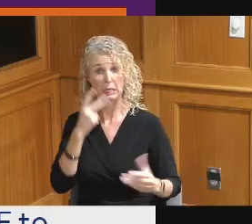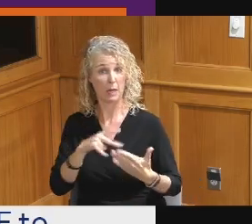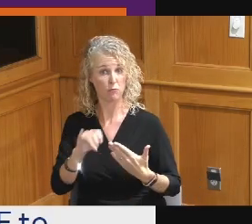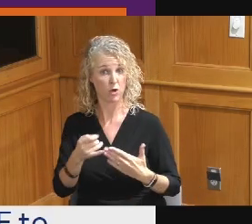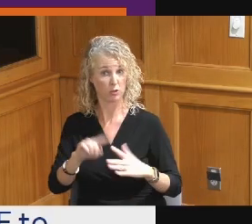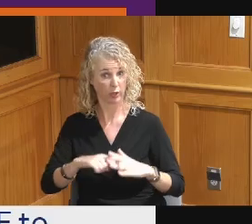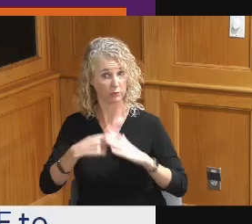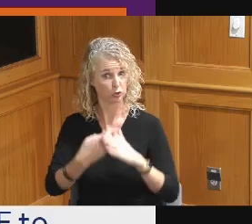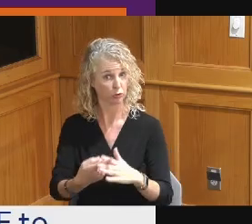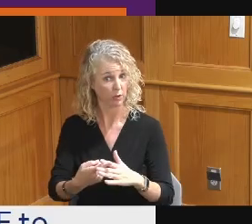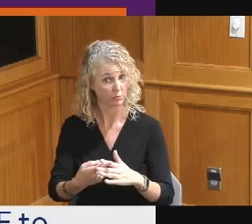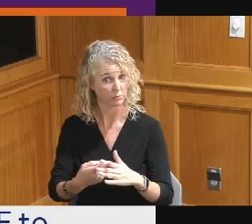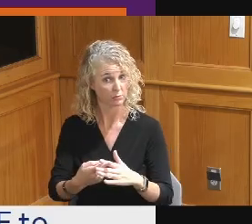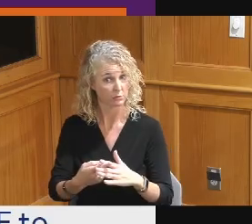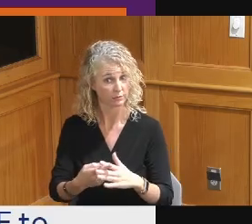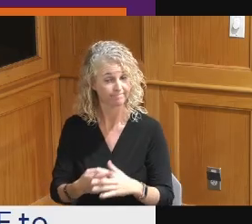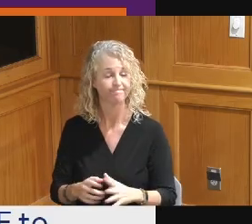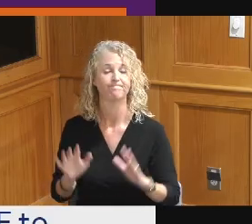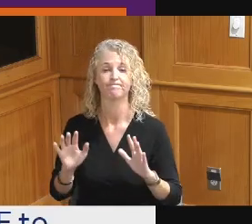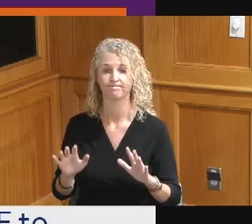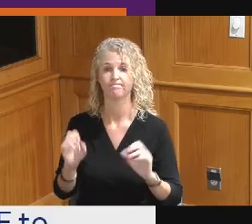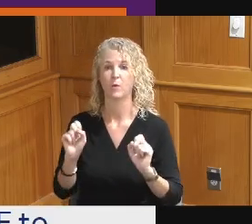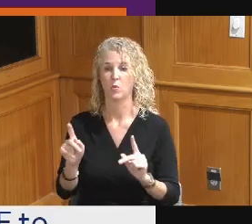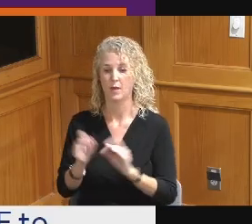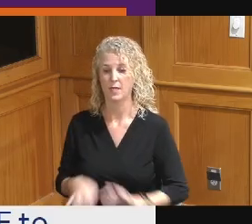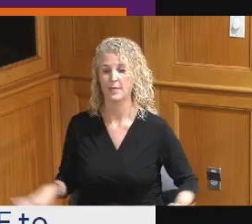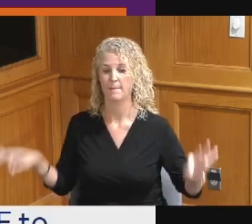happen. There is a really important